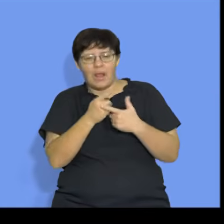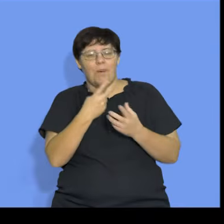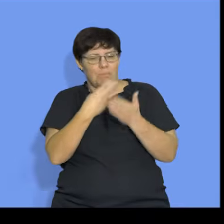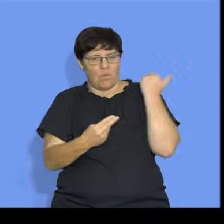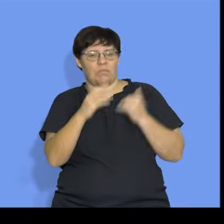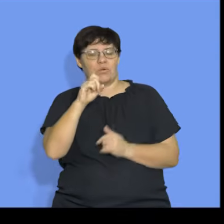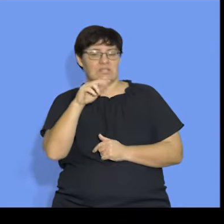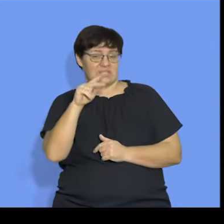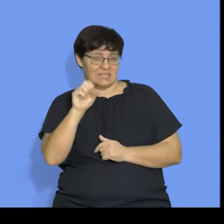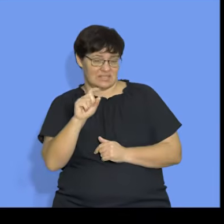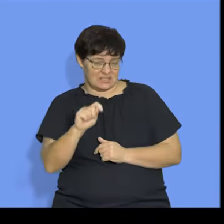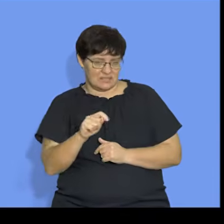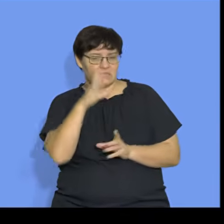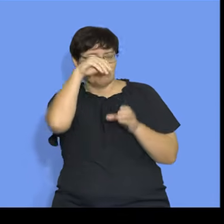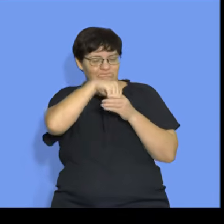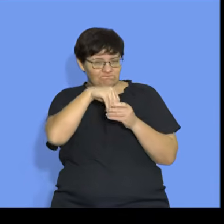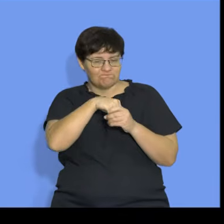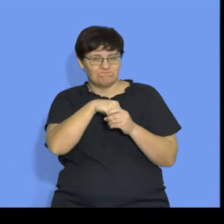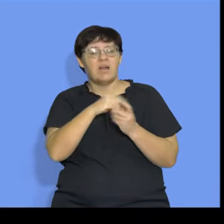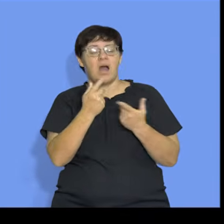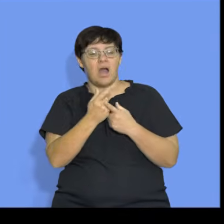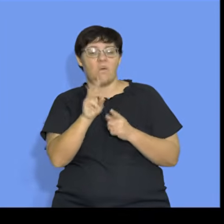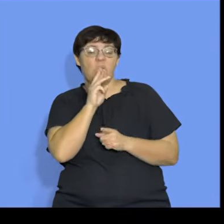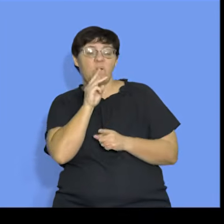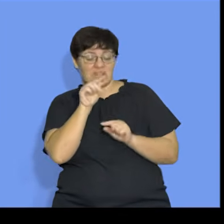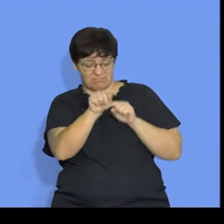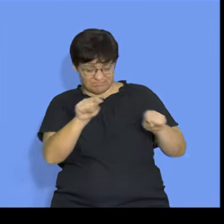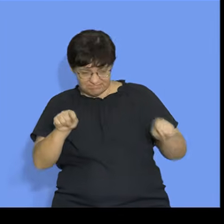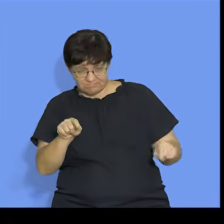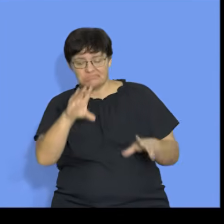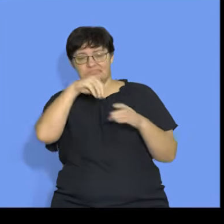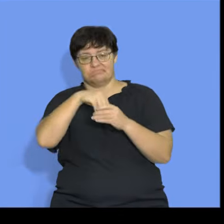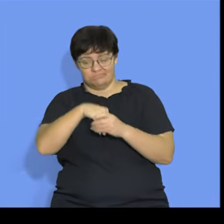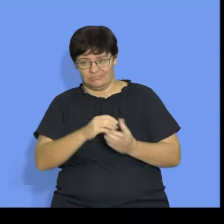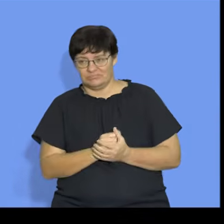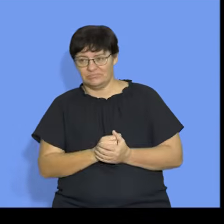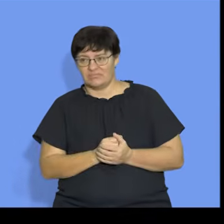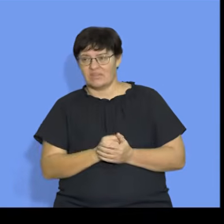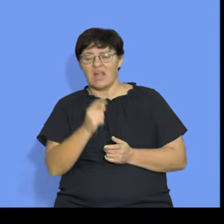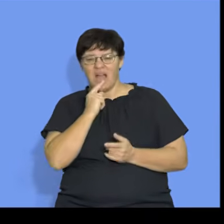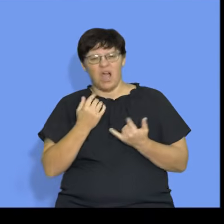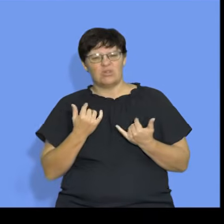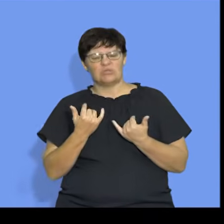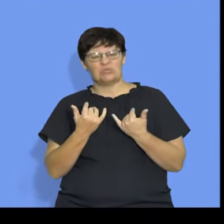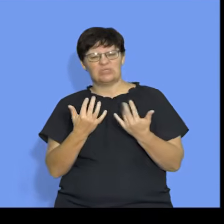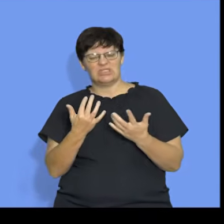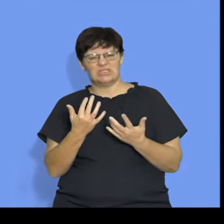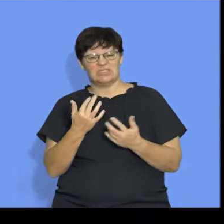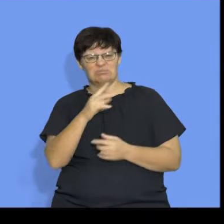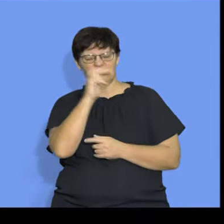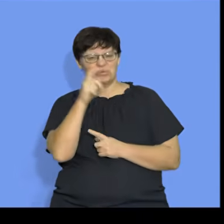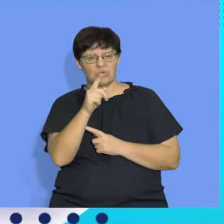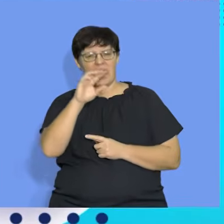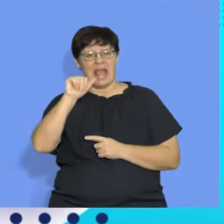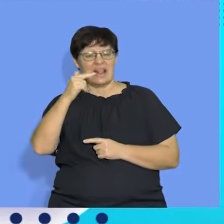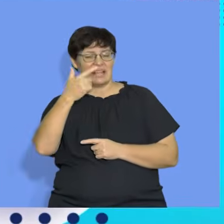are found right in aquatic mediums. Here, right, this is blue-green algae, right? And some of what are algae able to